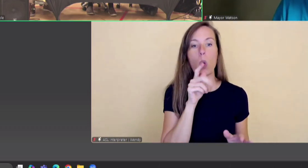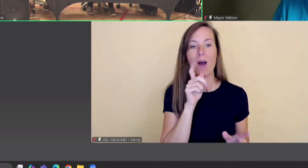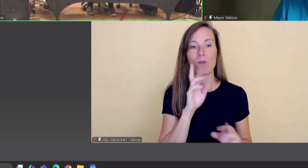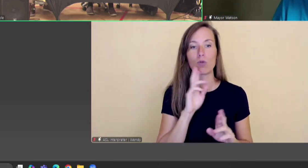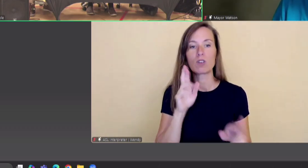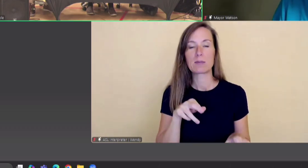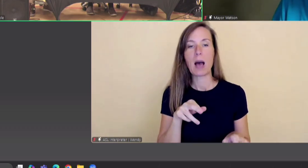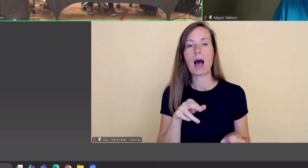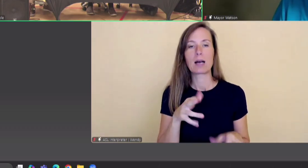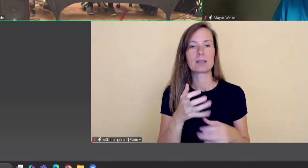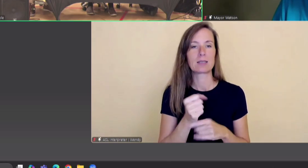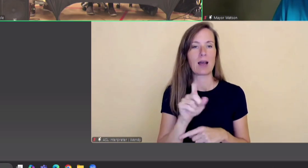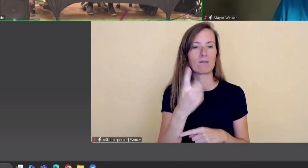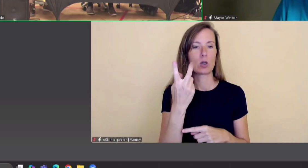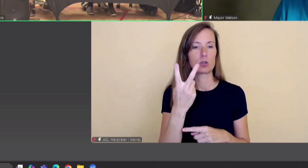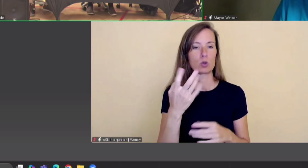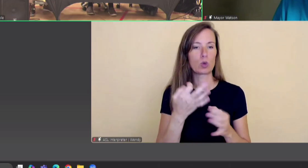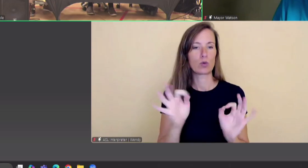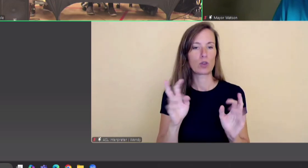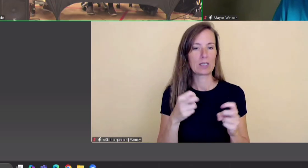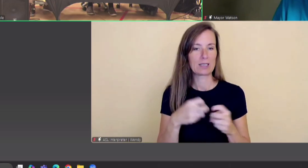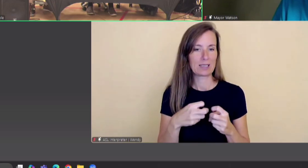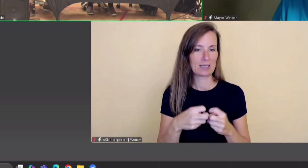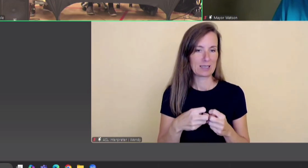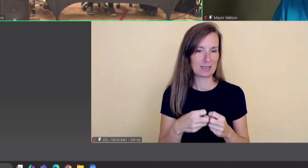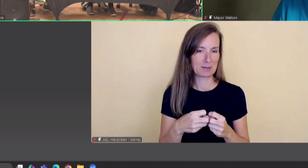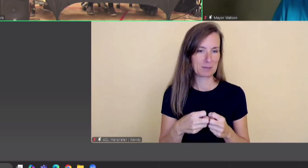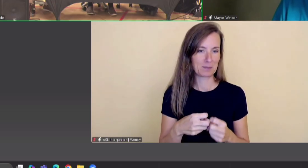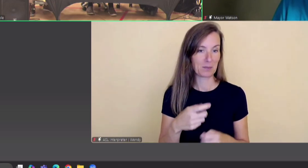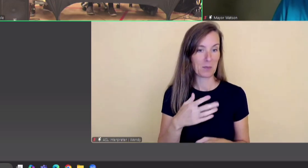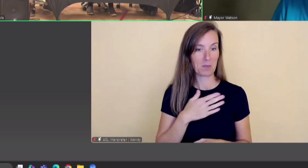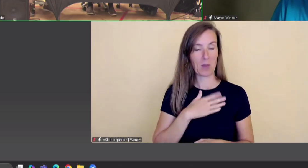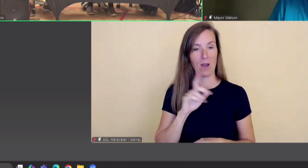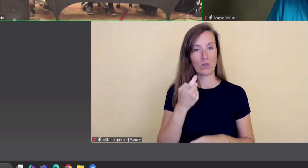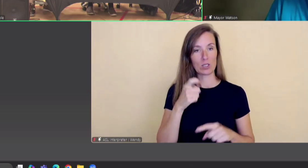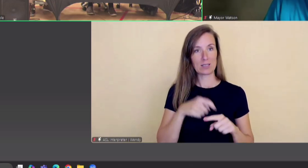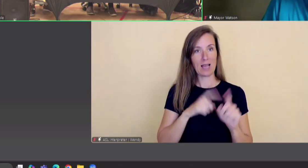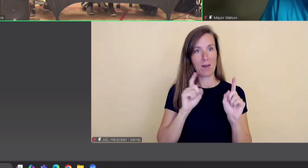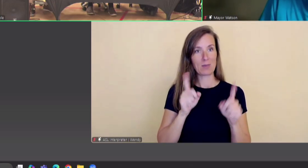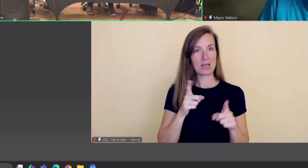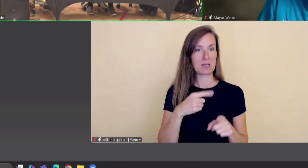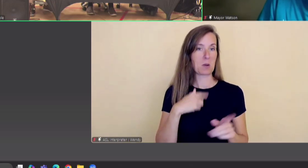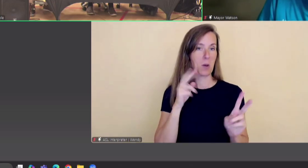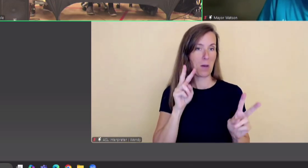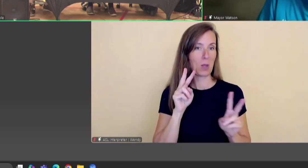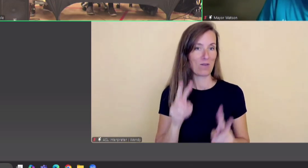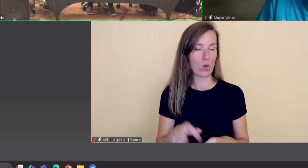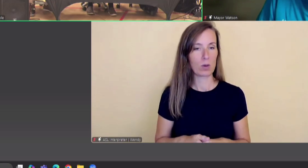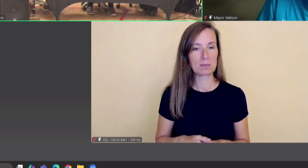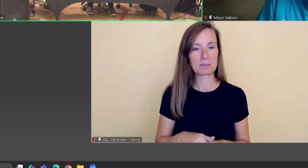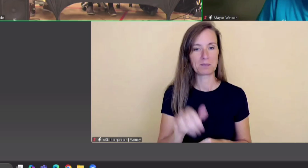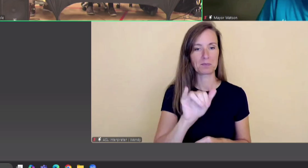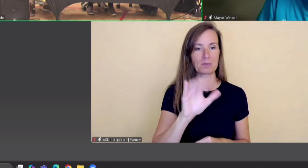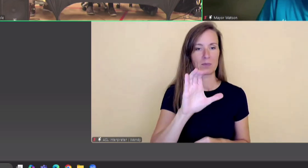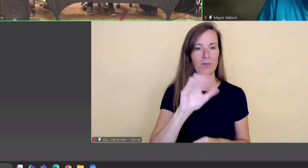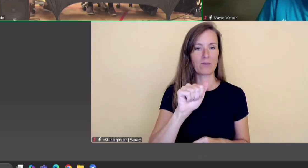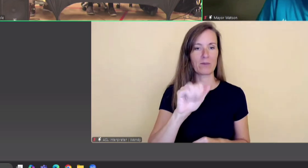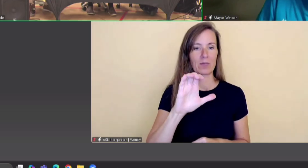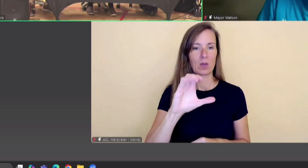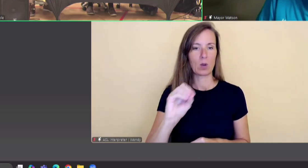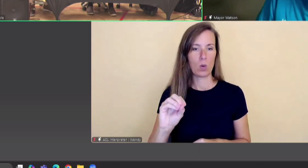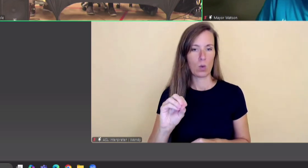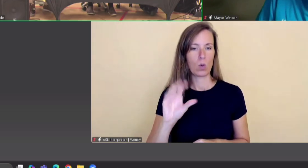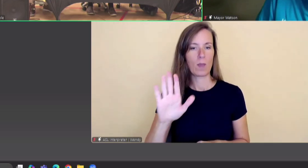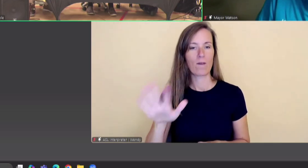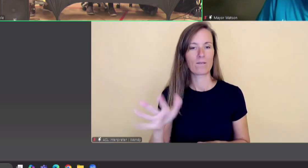heard it'll be my first time attending, so I'm looking forward to that particular event. Also, KCOS, their 5th annual Community Day Back to School